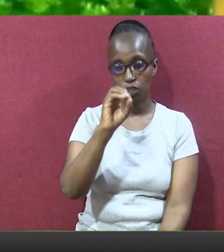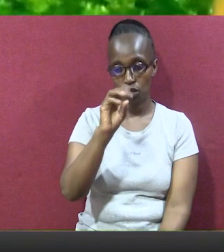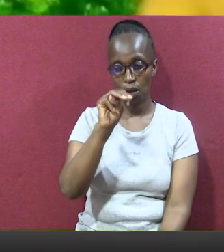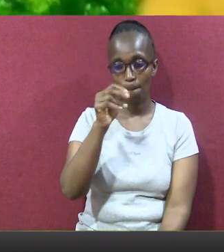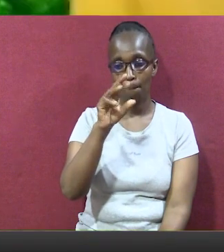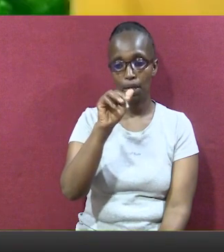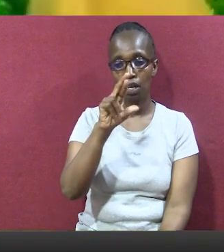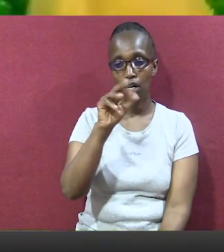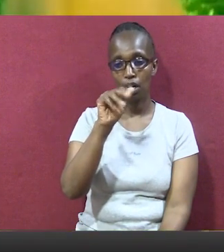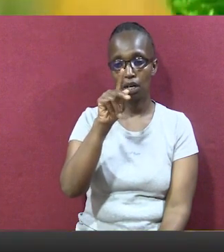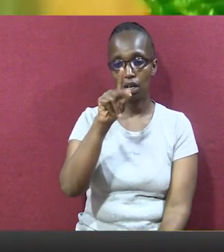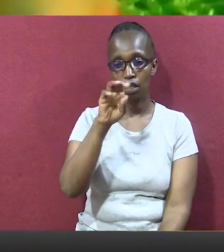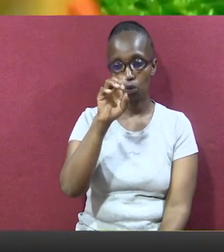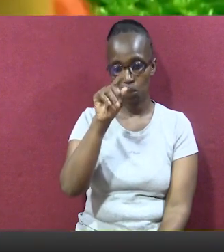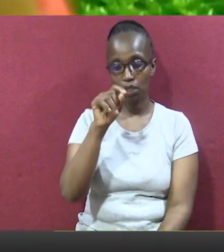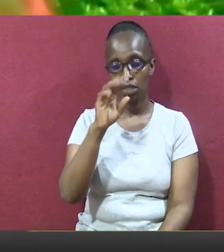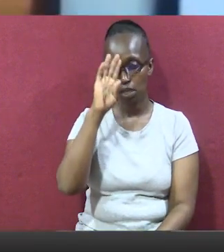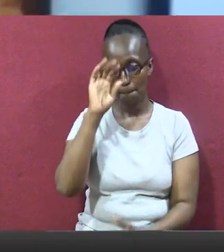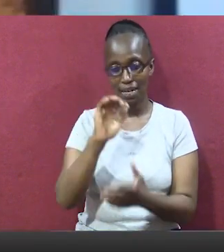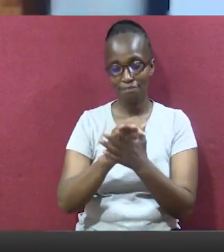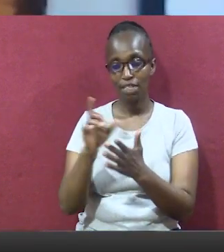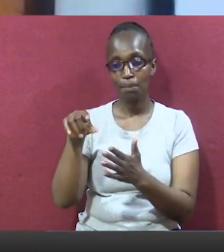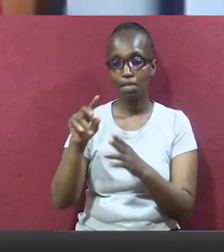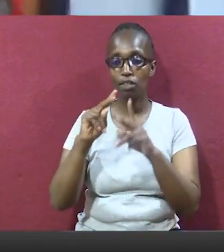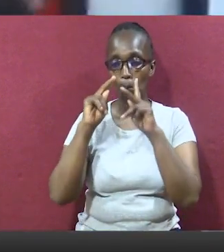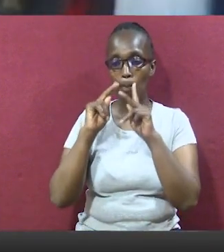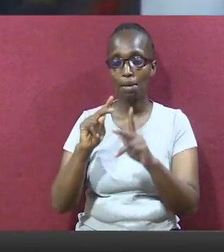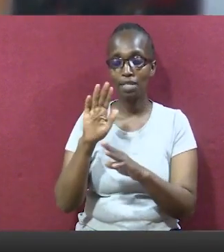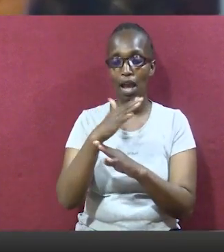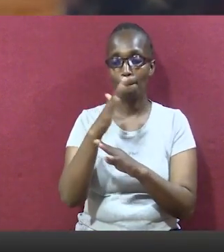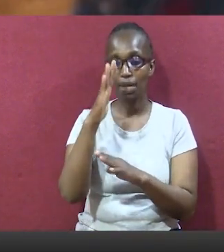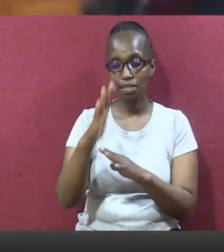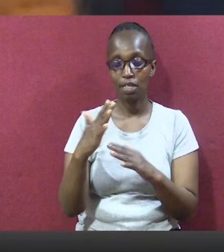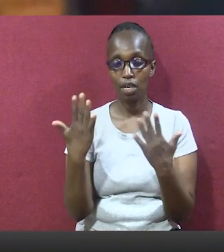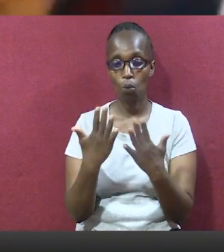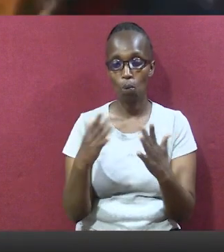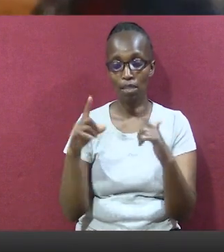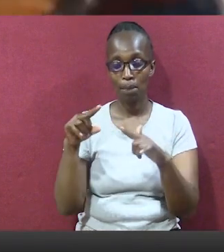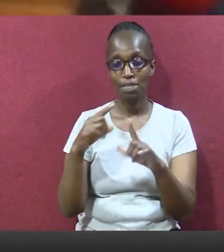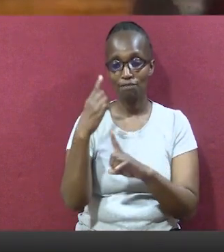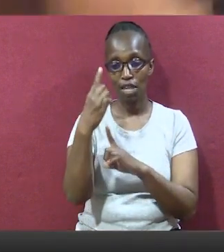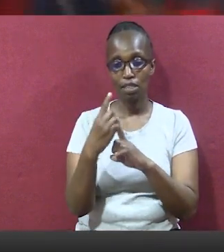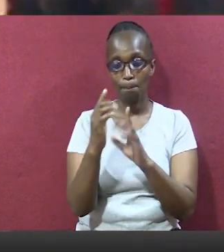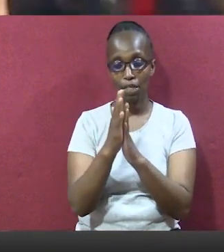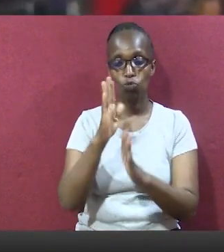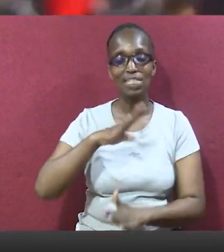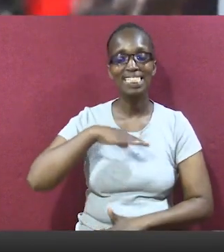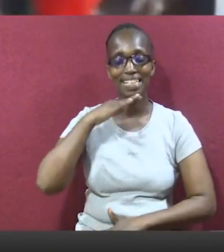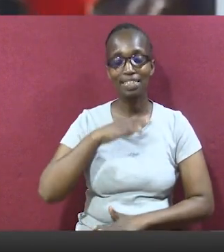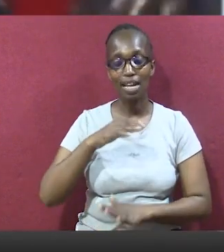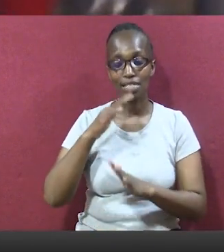Marakwet. Watatu wale wanaaminika walikuwa mabalozi wa amani hapa wakipatana na mauti